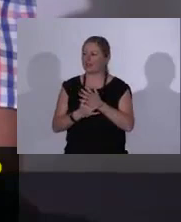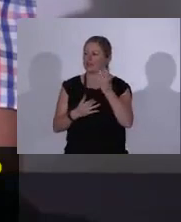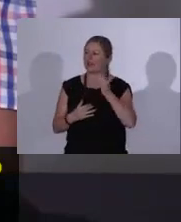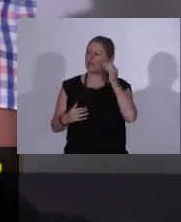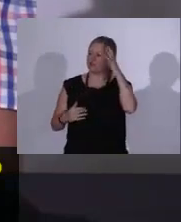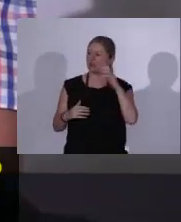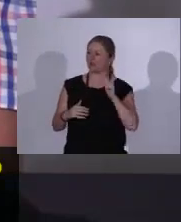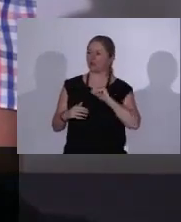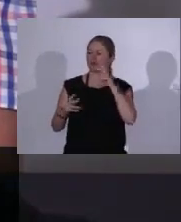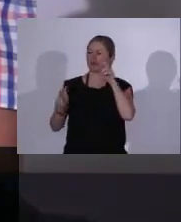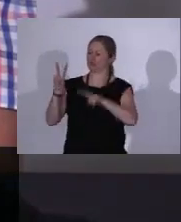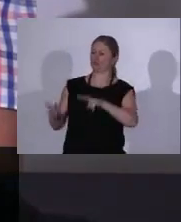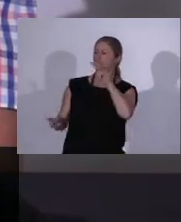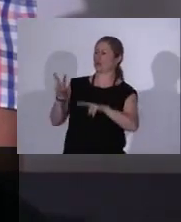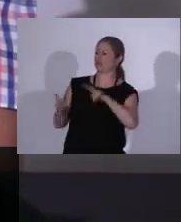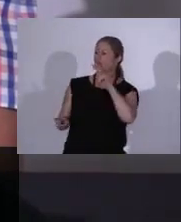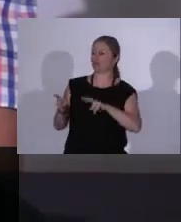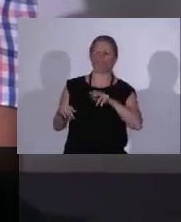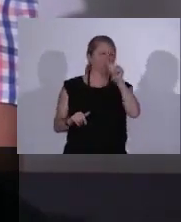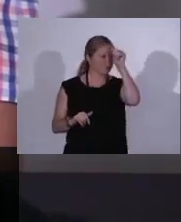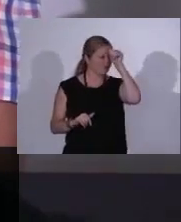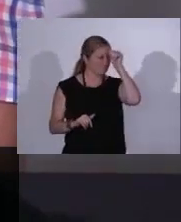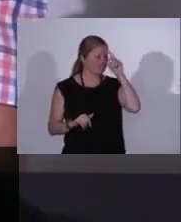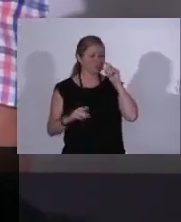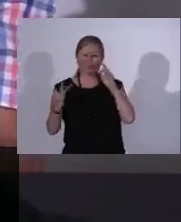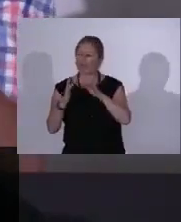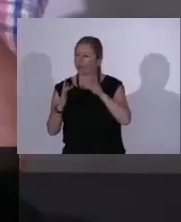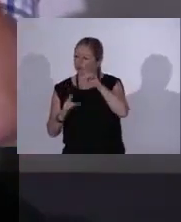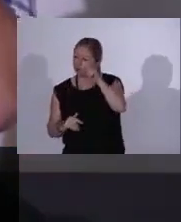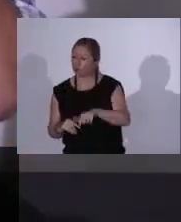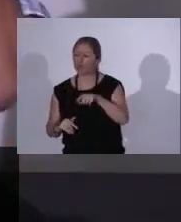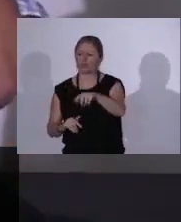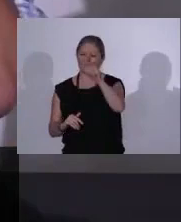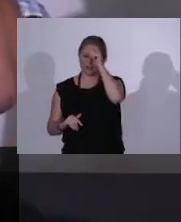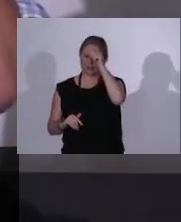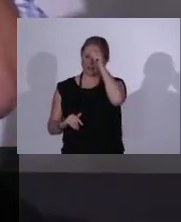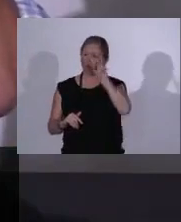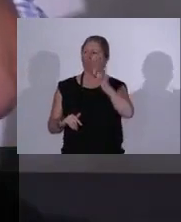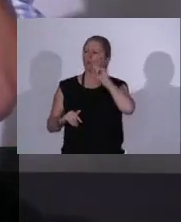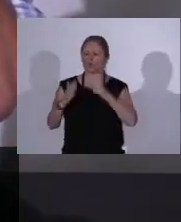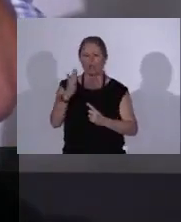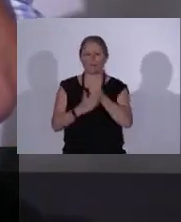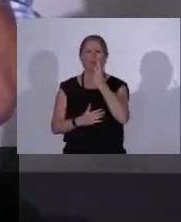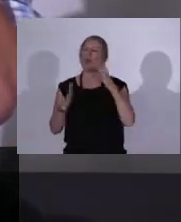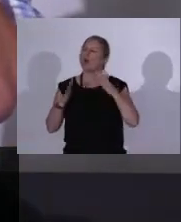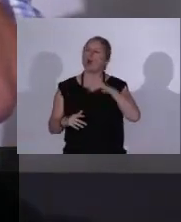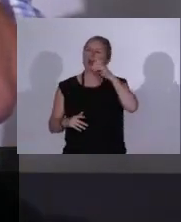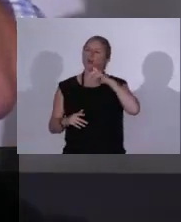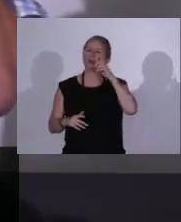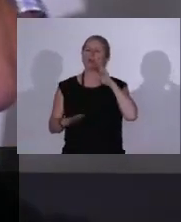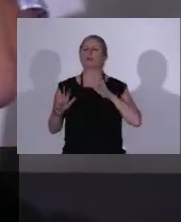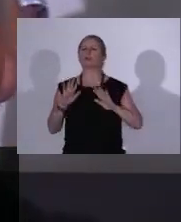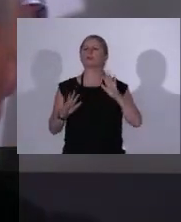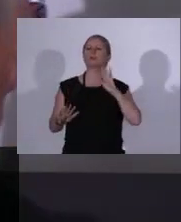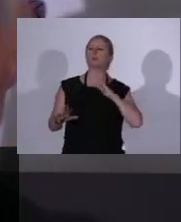fear of judgment. So they have someone that they know they've contacted and have spoken to and know what to expect, because I think a lot of people are very wary of going